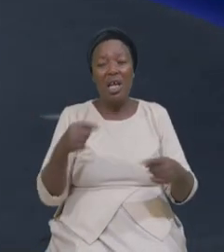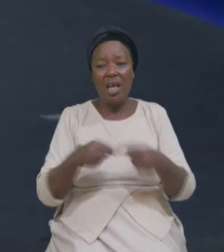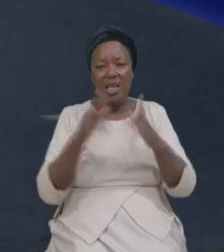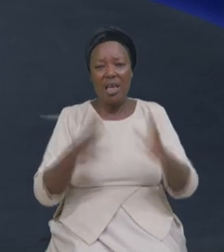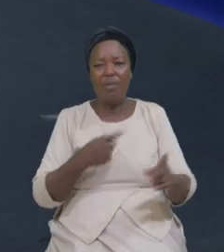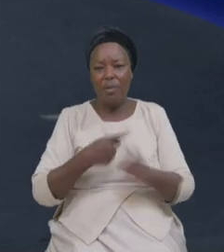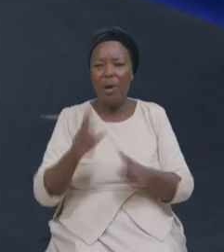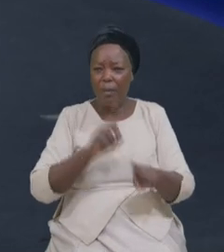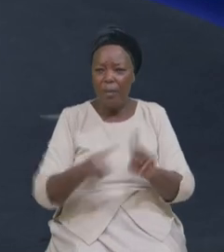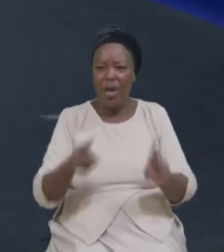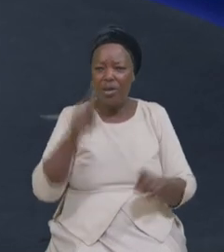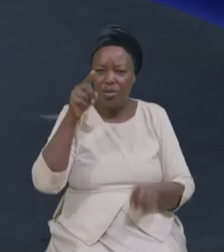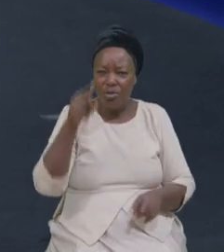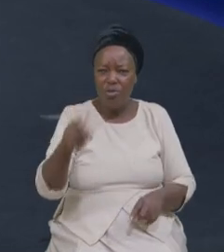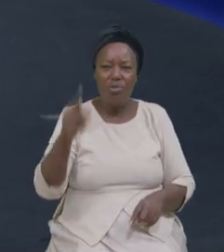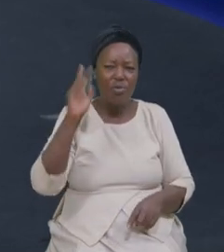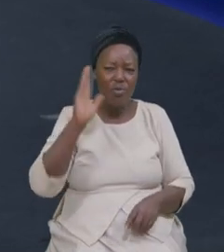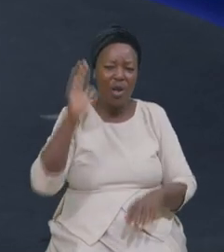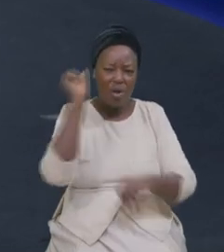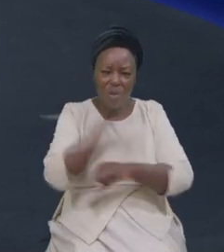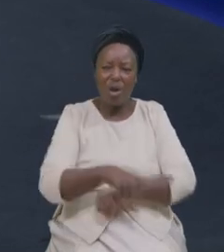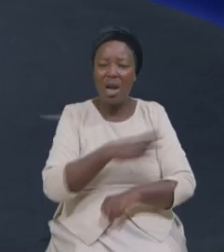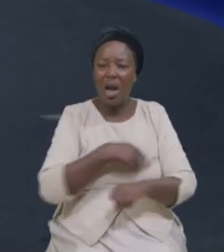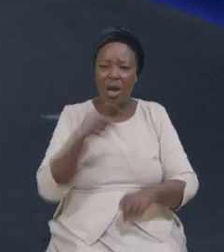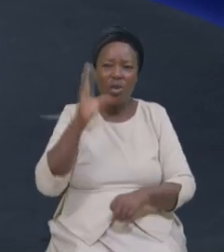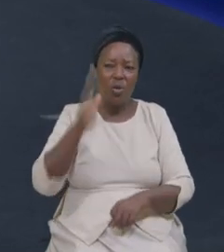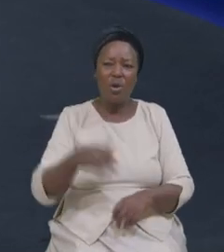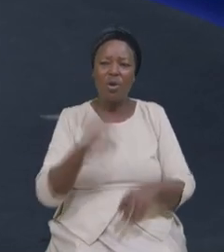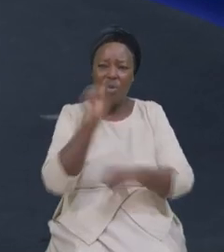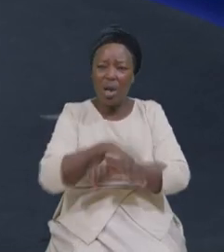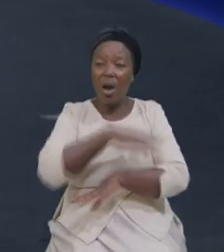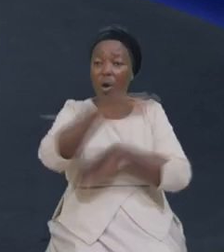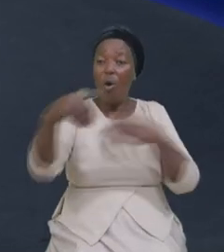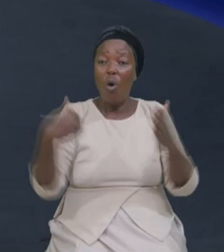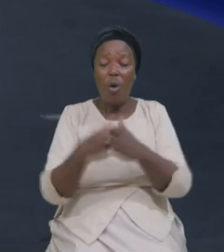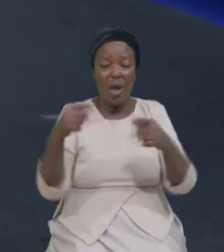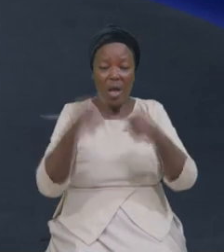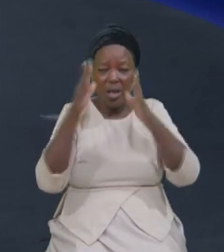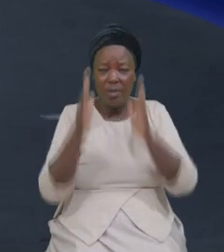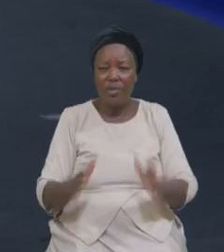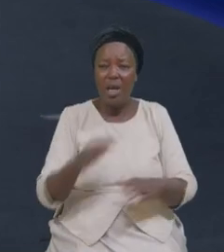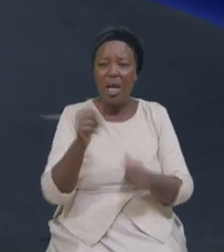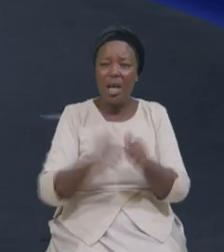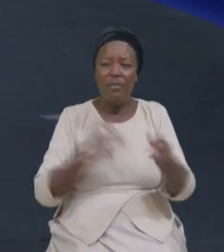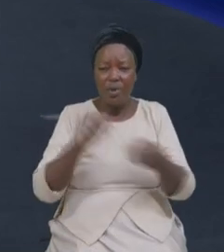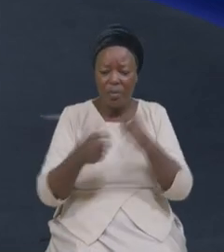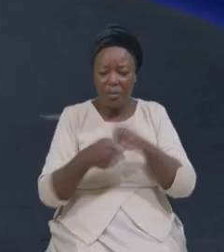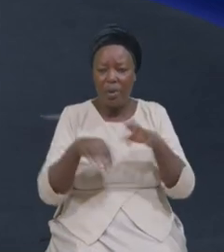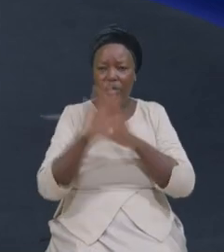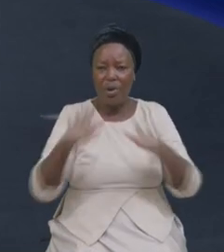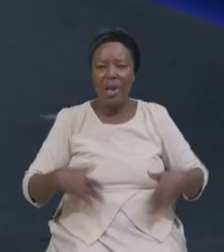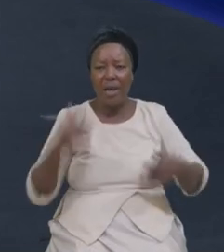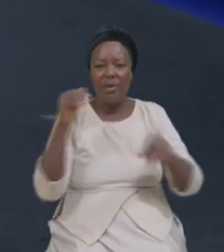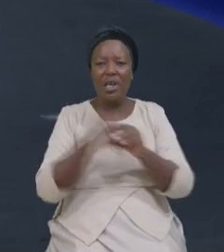you will conquer, and you will conquer every foe, every enemy, every problem in your life